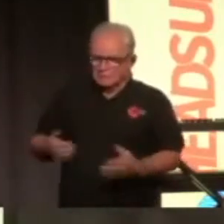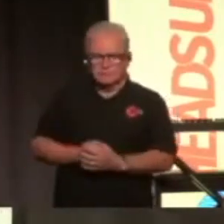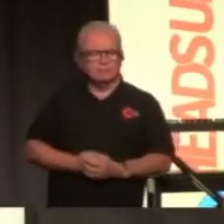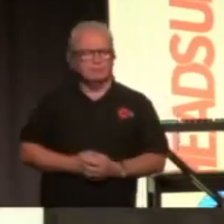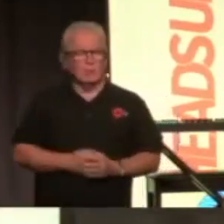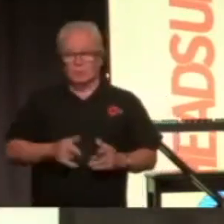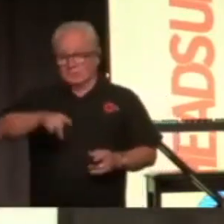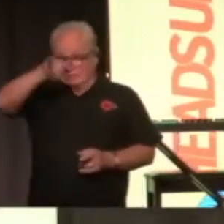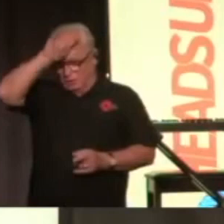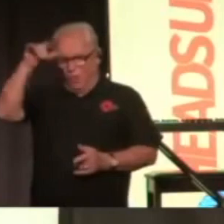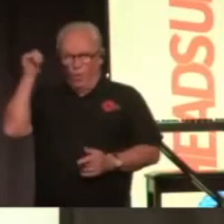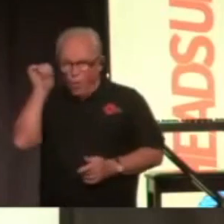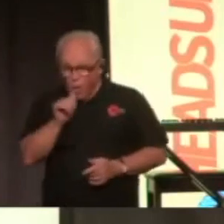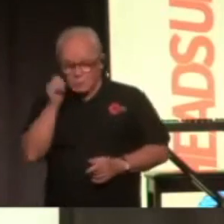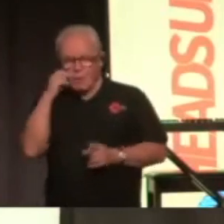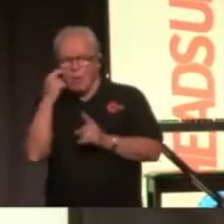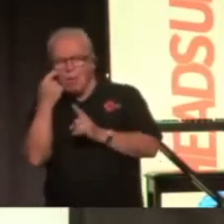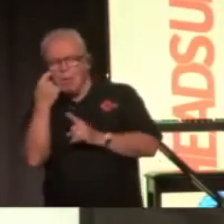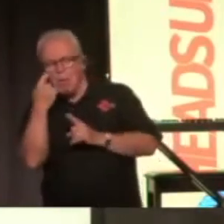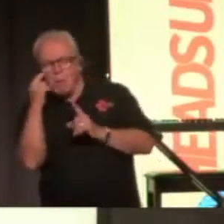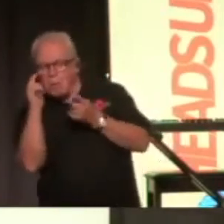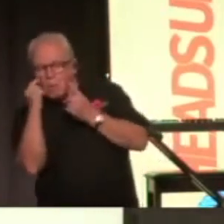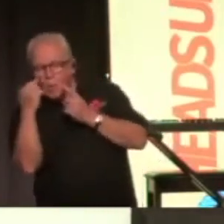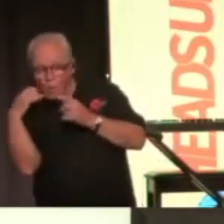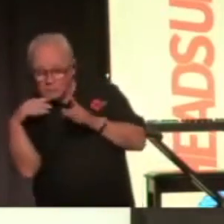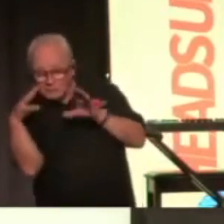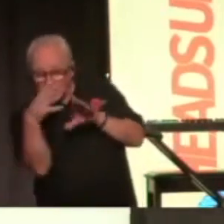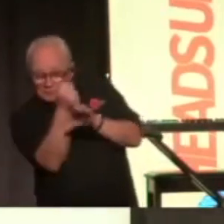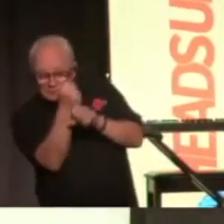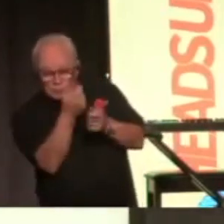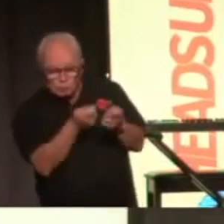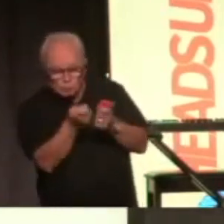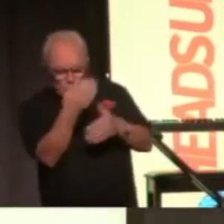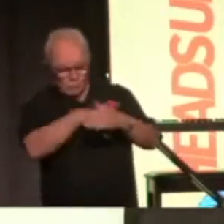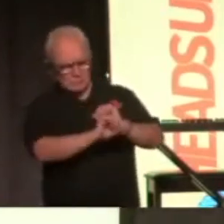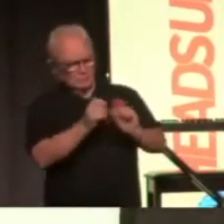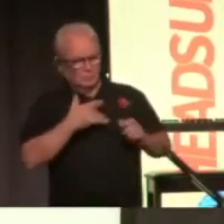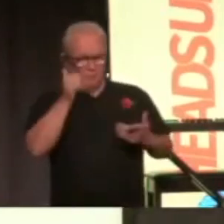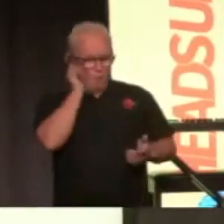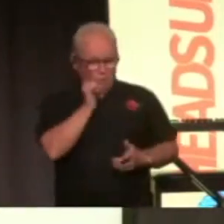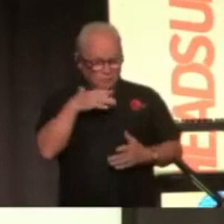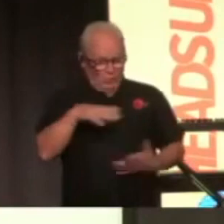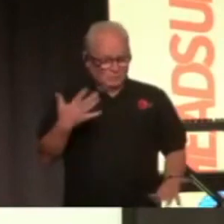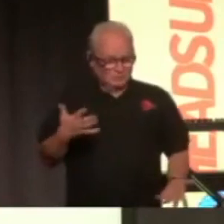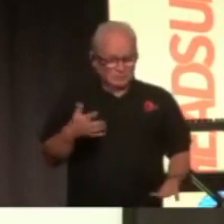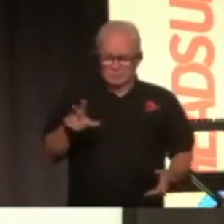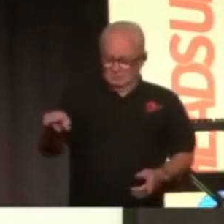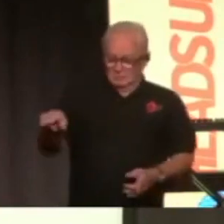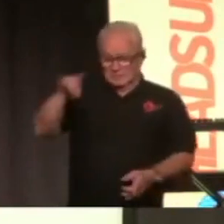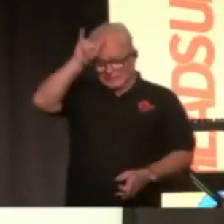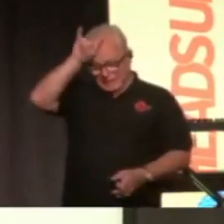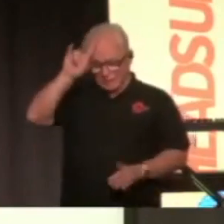Satan is always seeking a way to give a foothold in your life, always. He has no good intentions